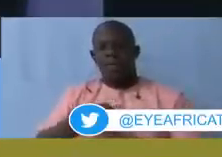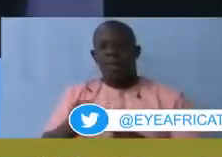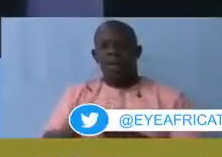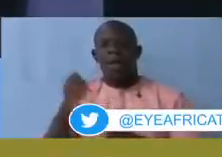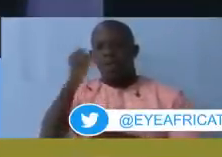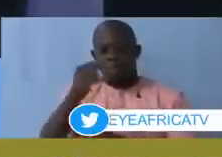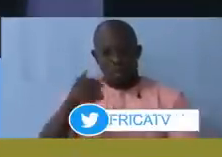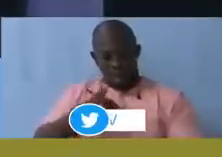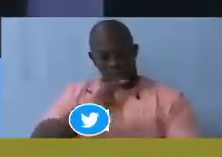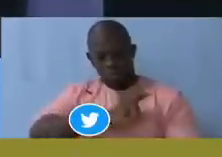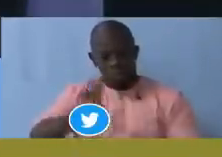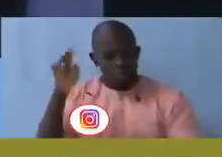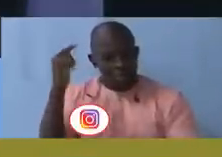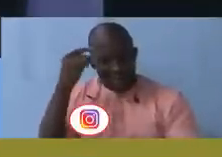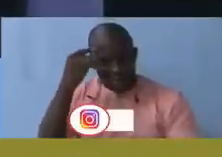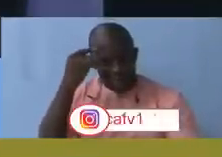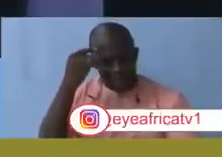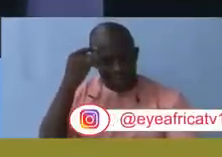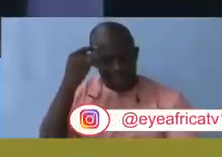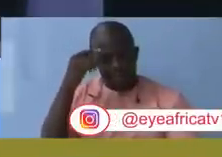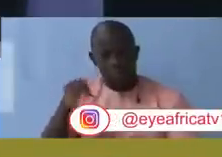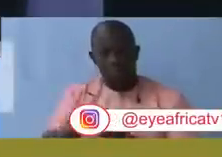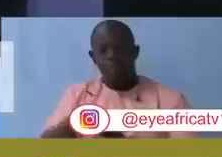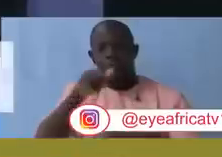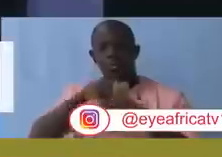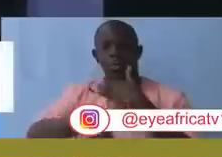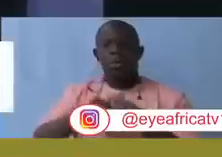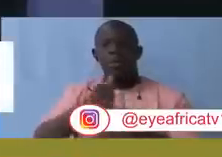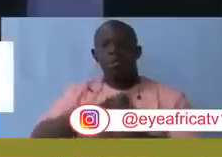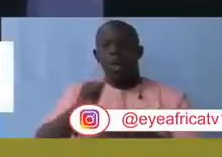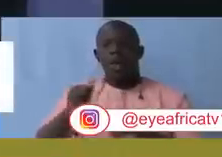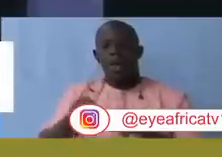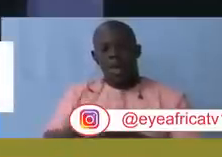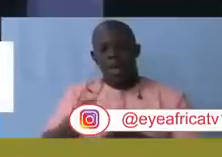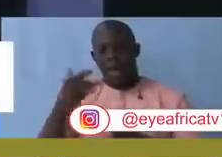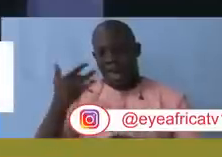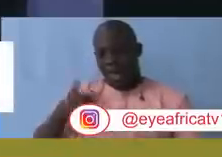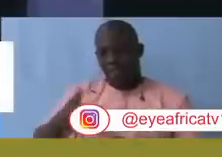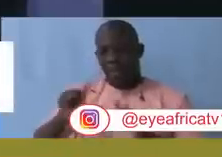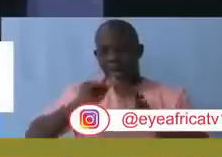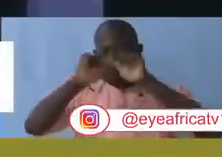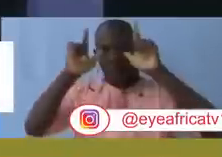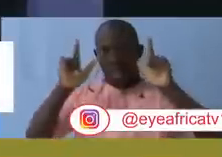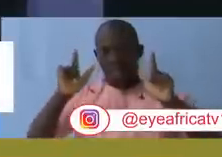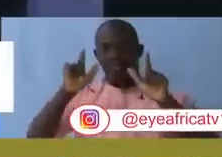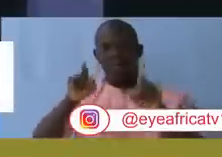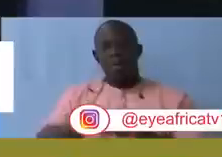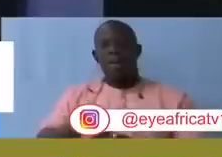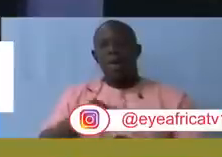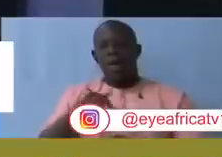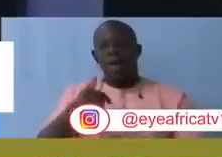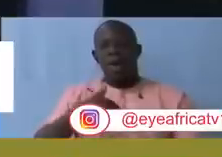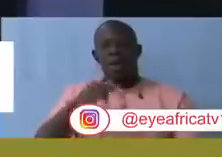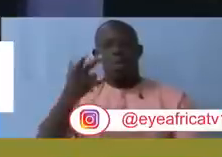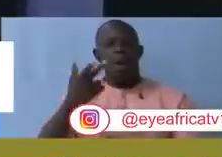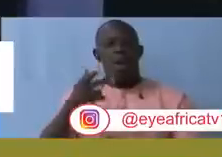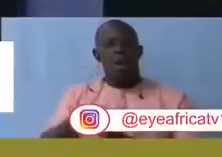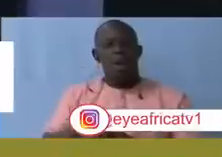Because I don't think in my living soul I would ever live